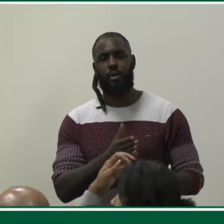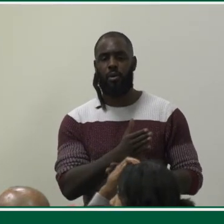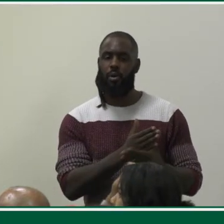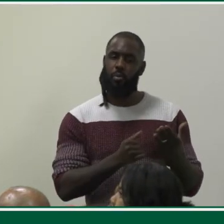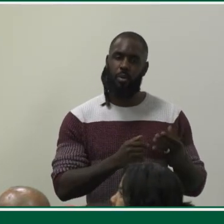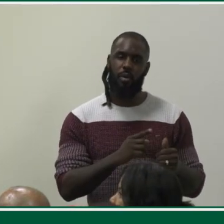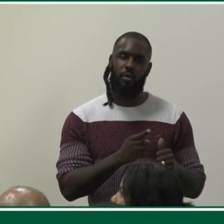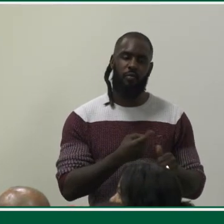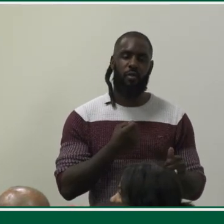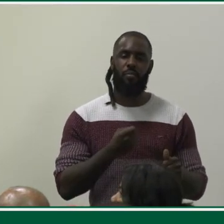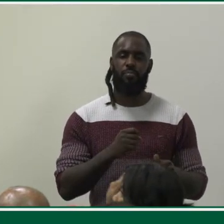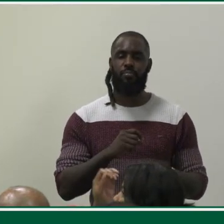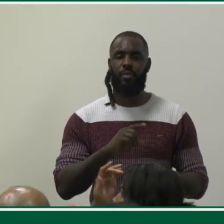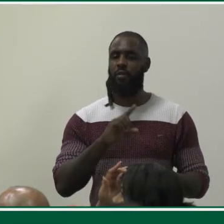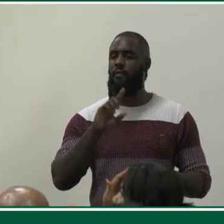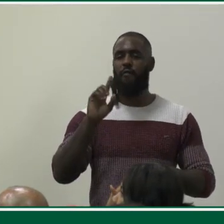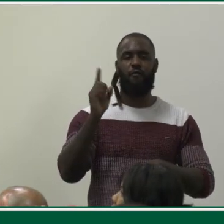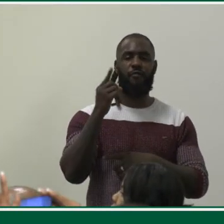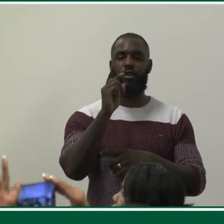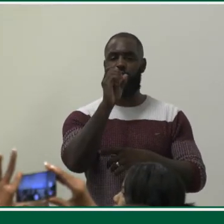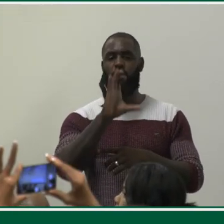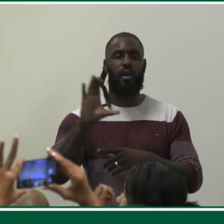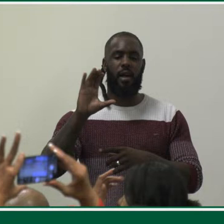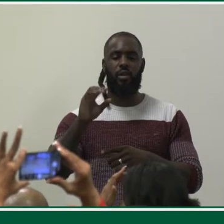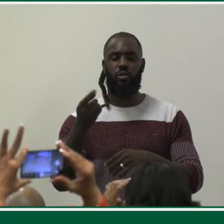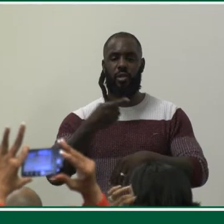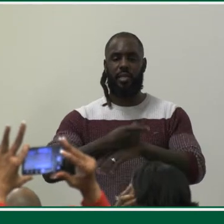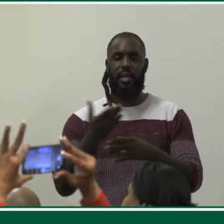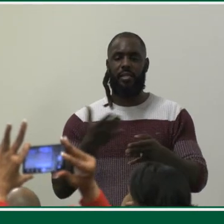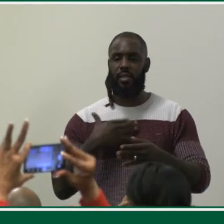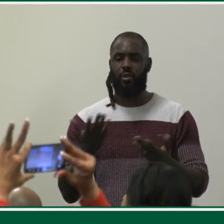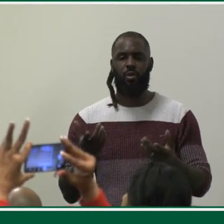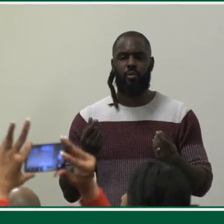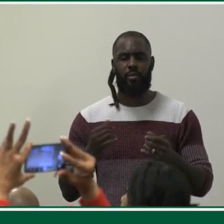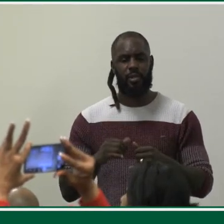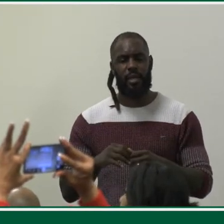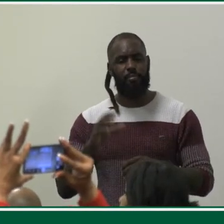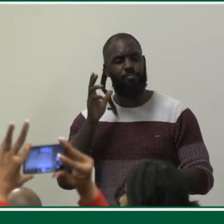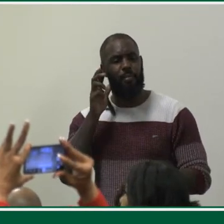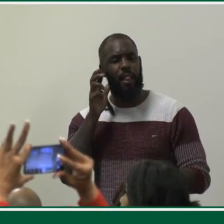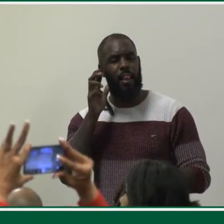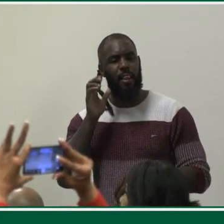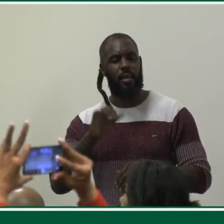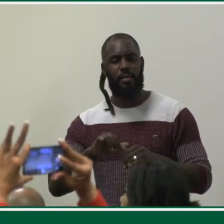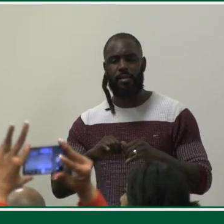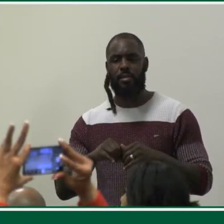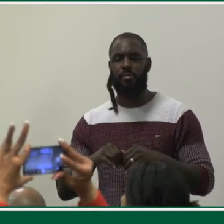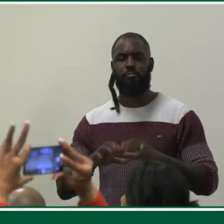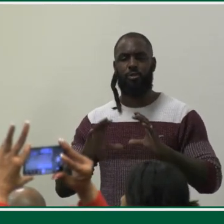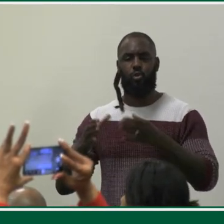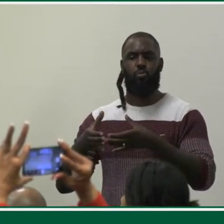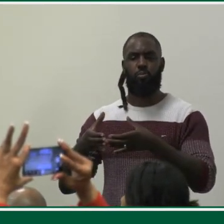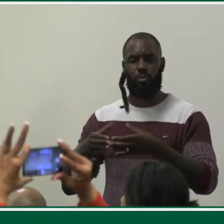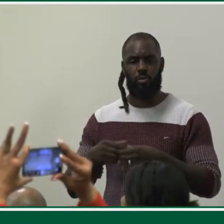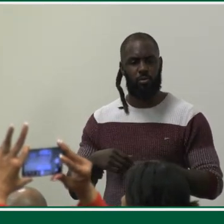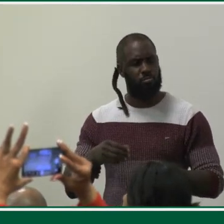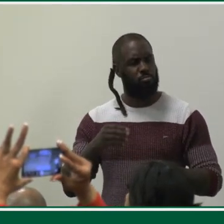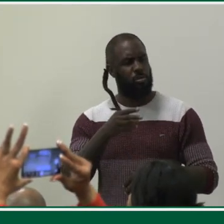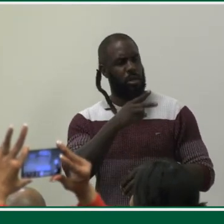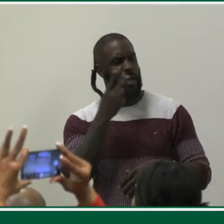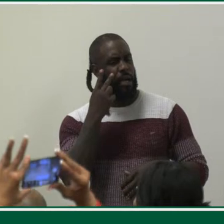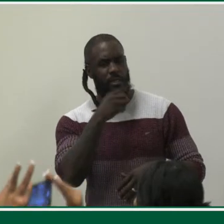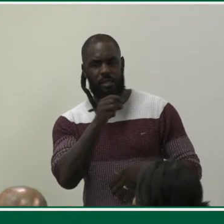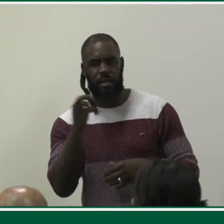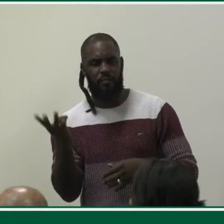first 100 days that I had here. We basically did listening sessions. And some of you were actually part of those listening sessions as I look out on